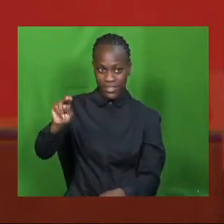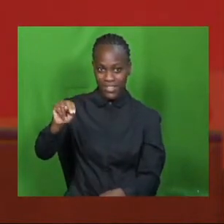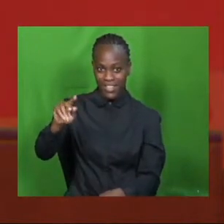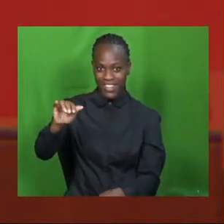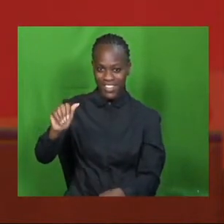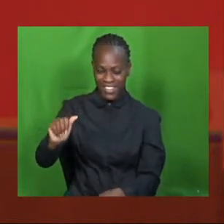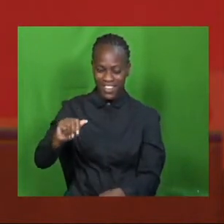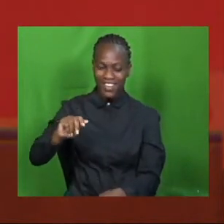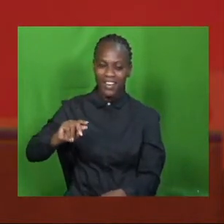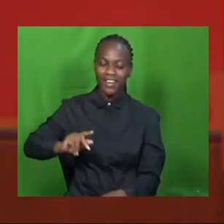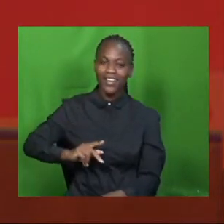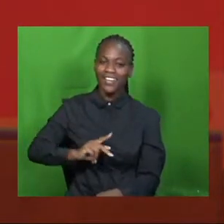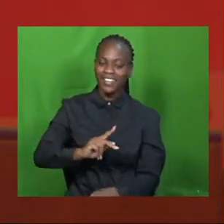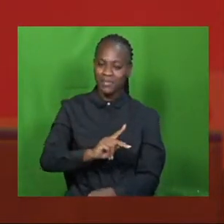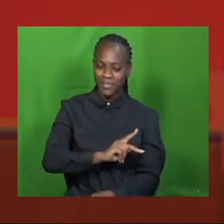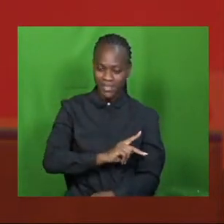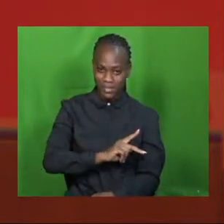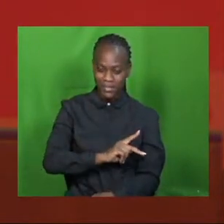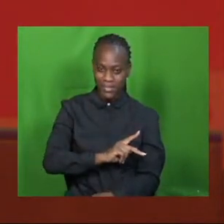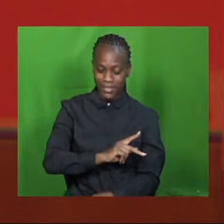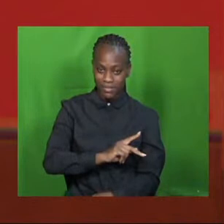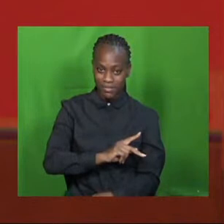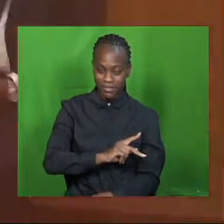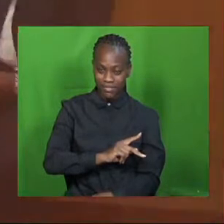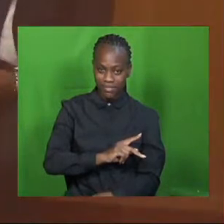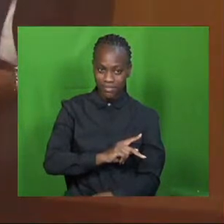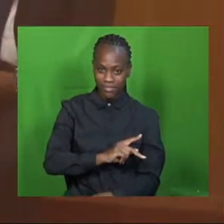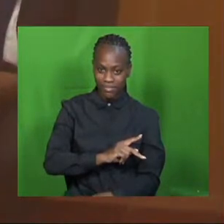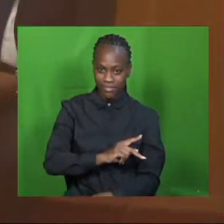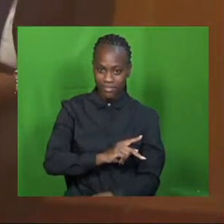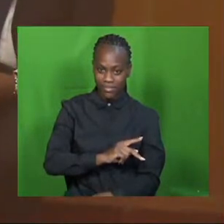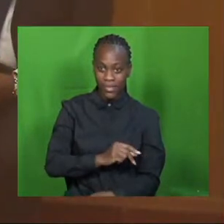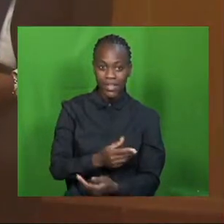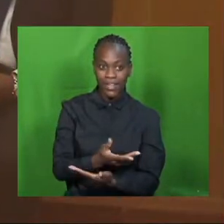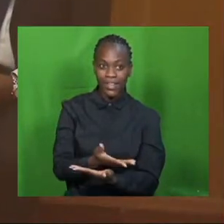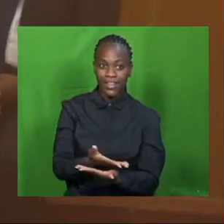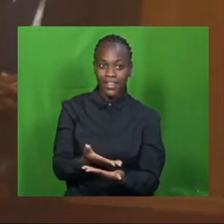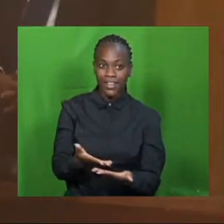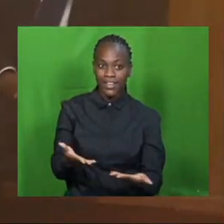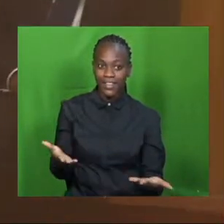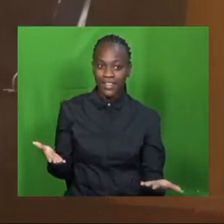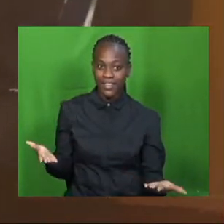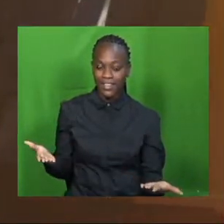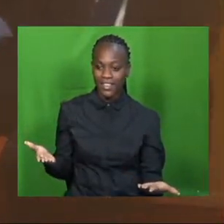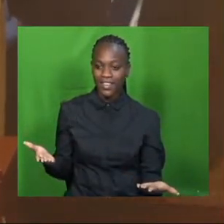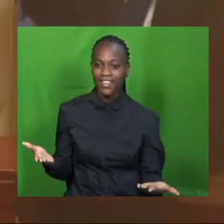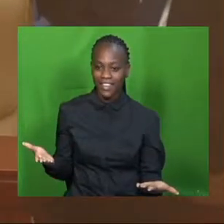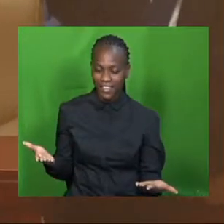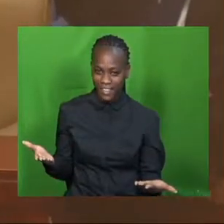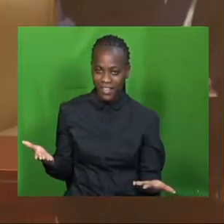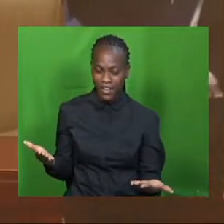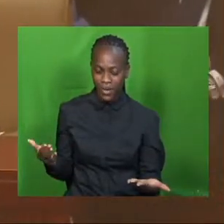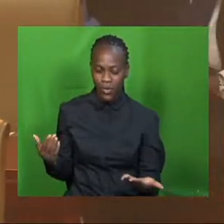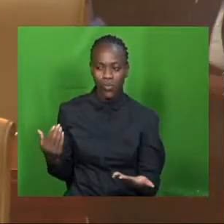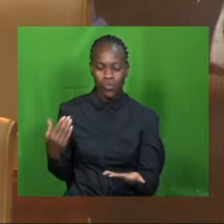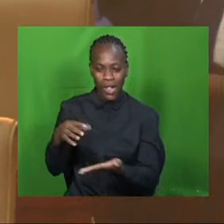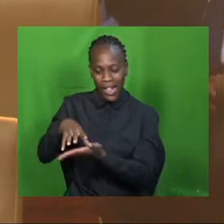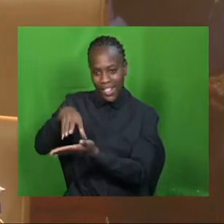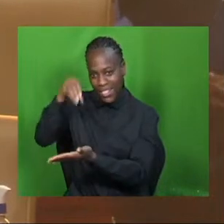in. And so I will rule that we